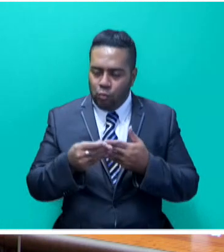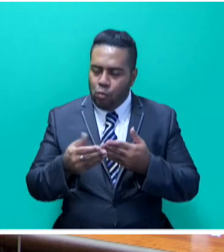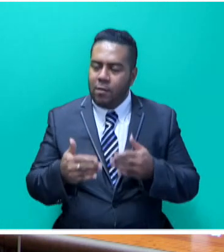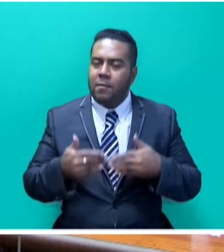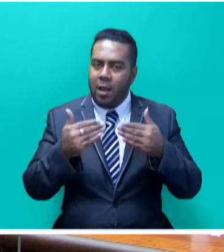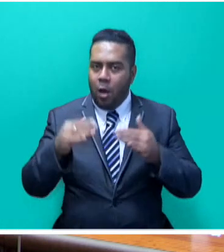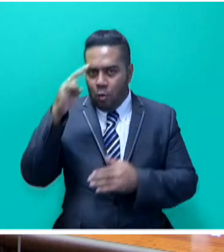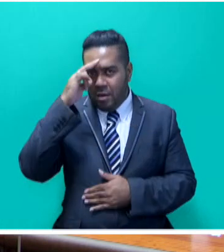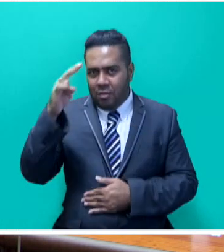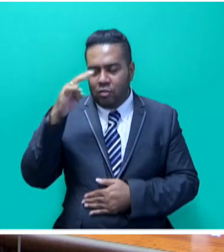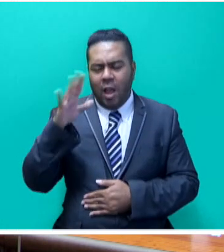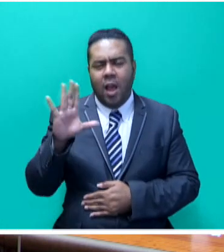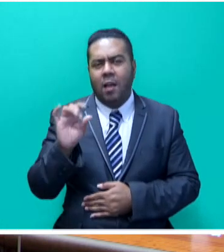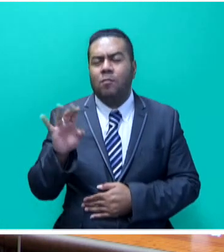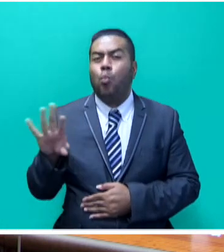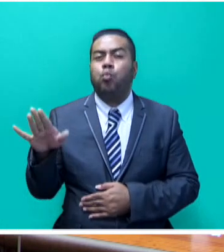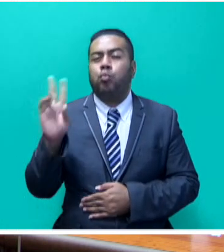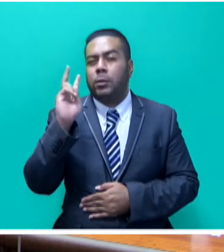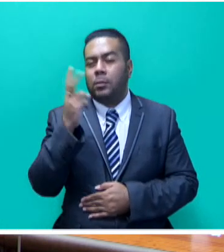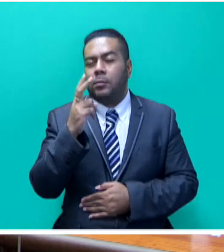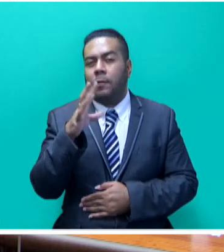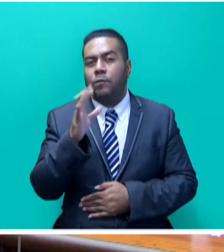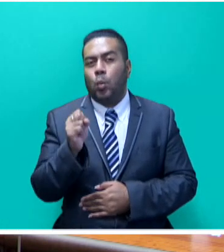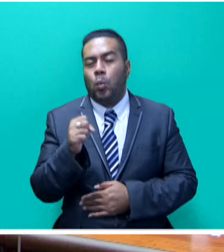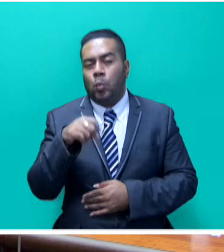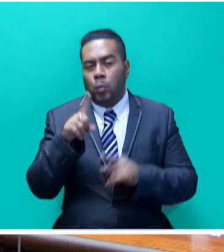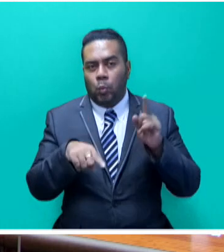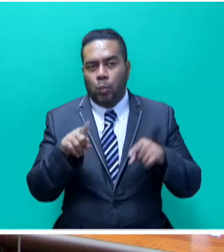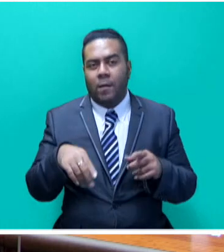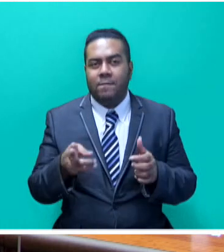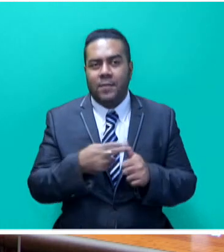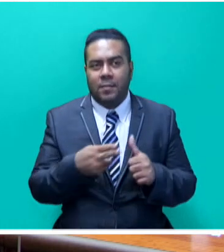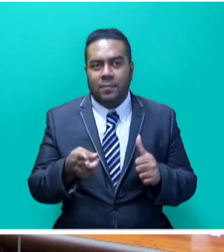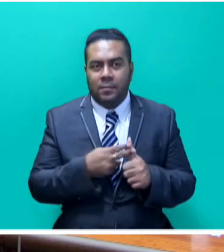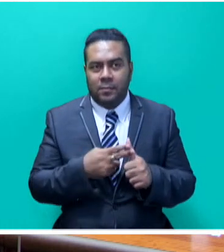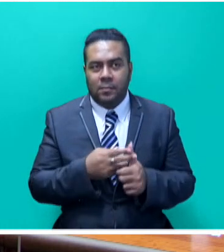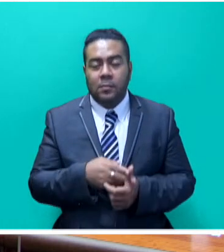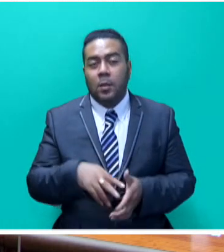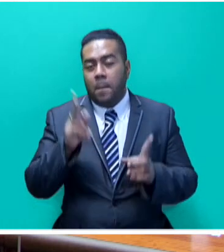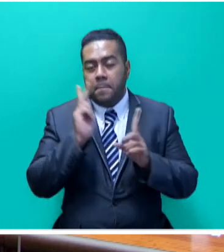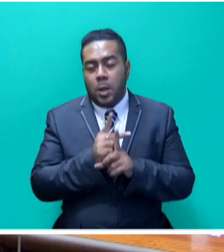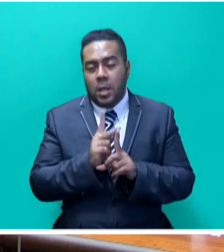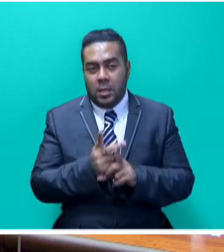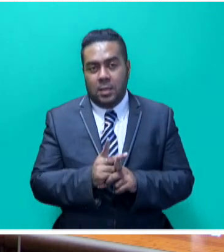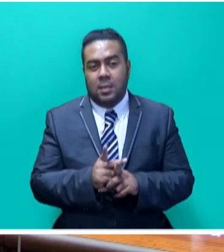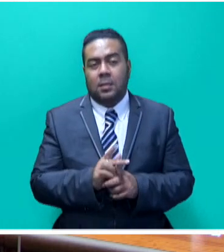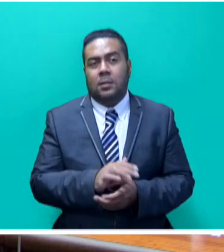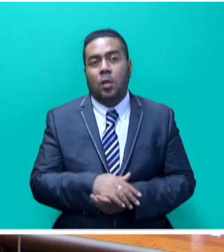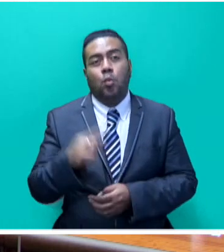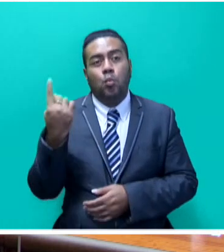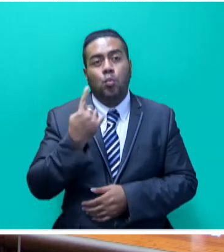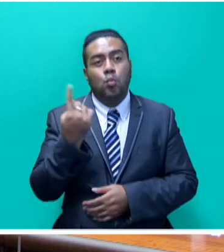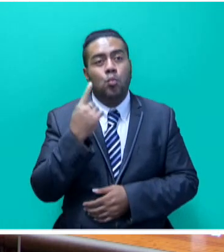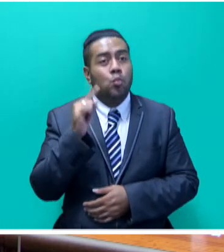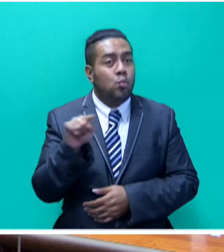out of the dark ages of racial divide and favoritism based on political allegiance or who you know.